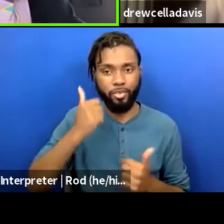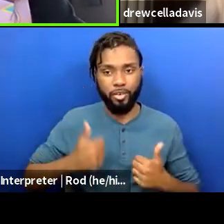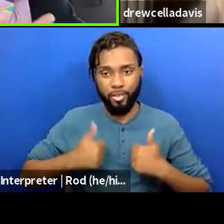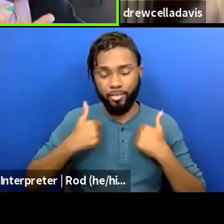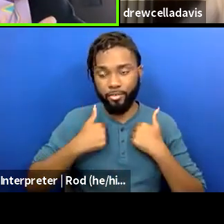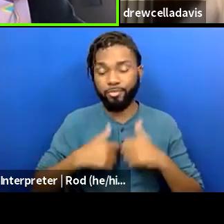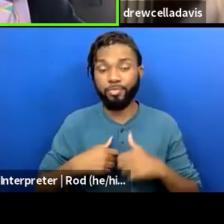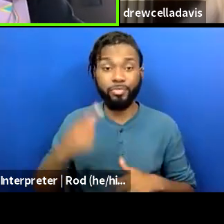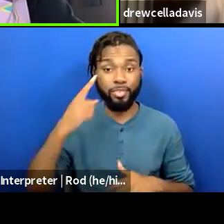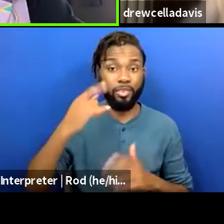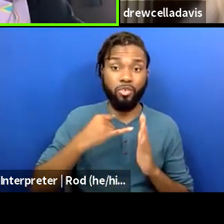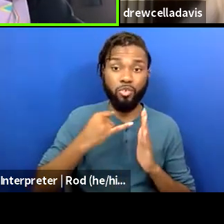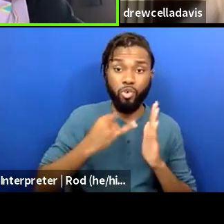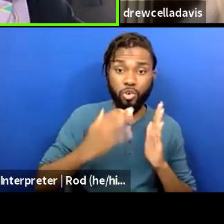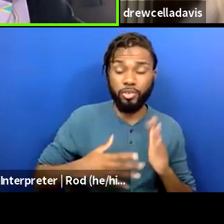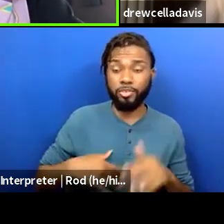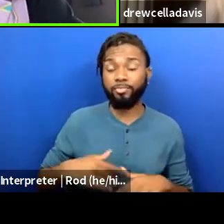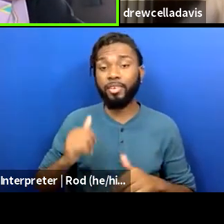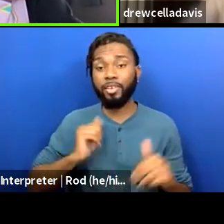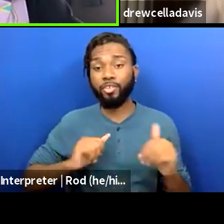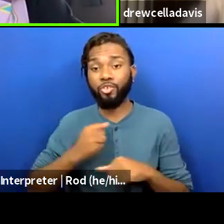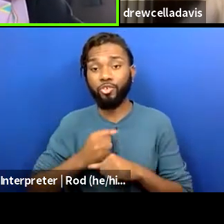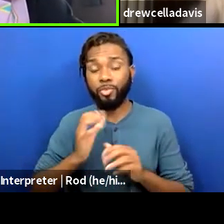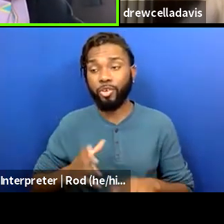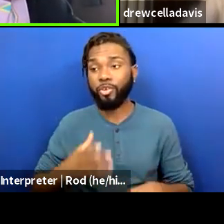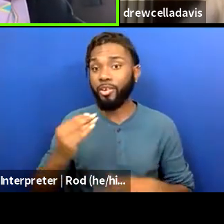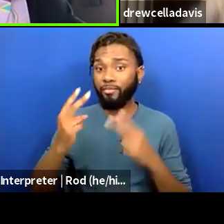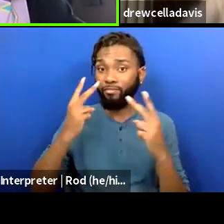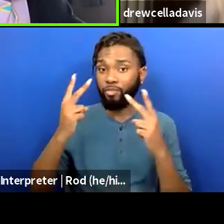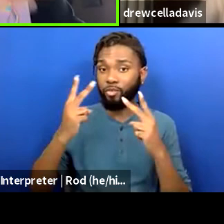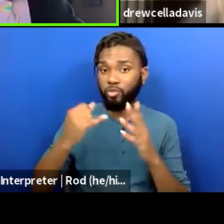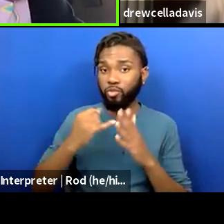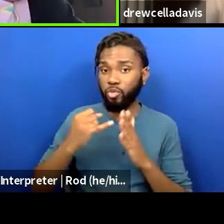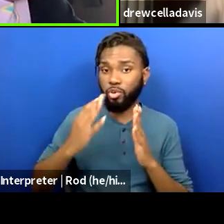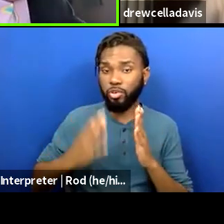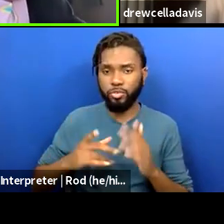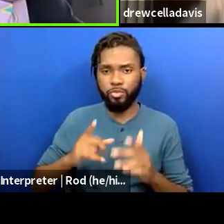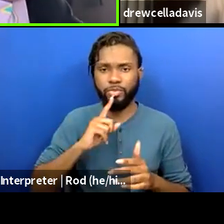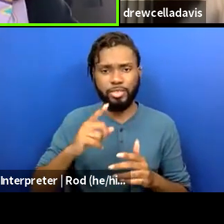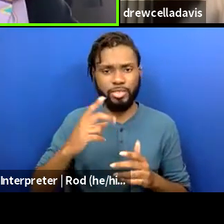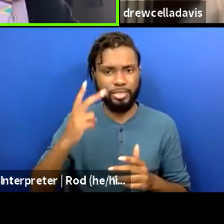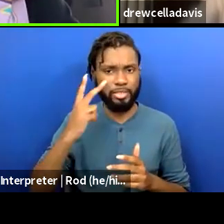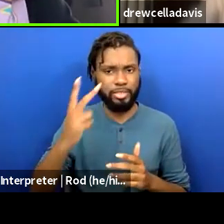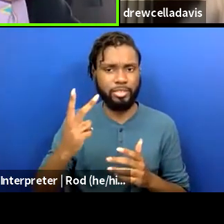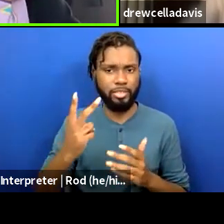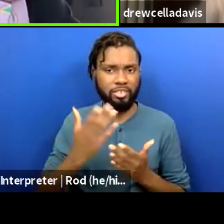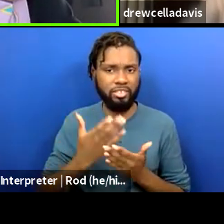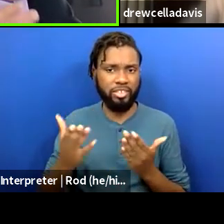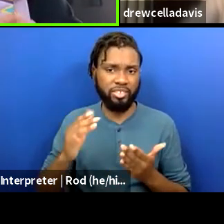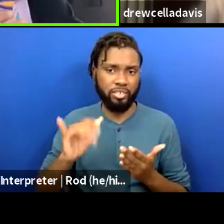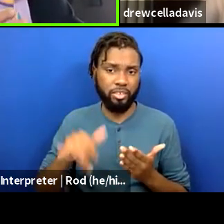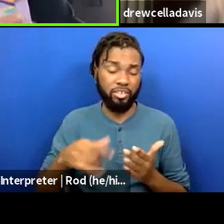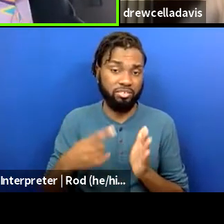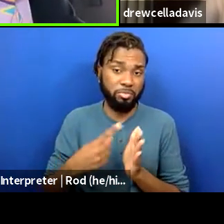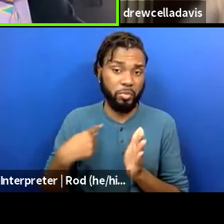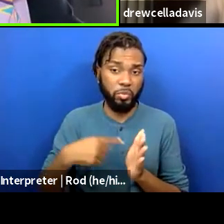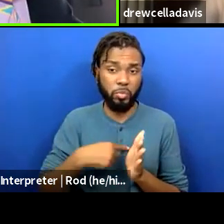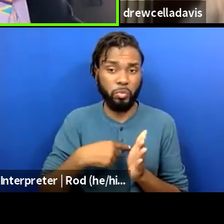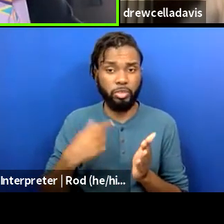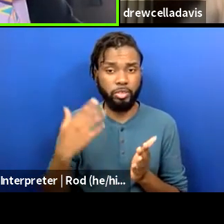and theater makers and visual artists really see things that sometimes we can't